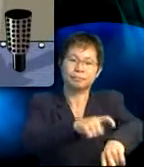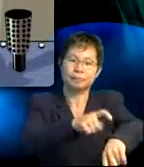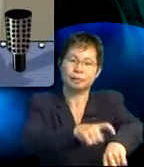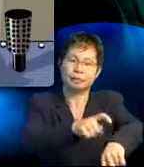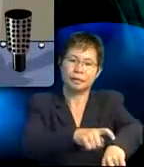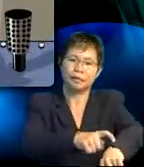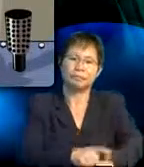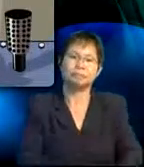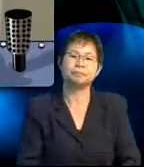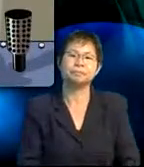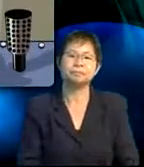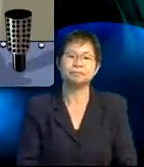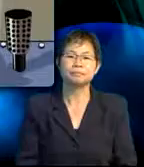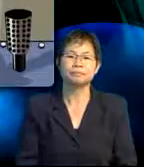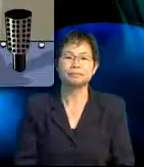Time.